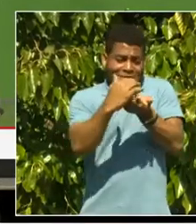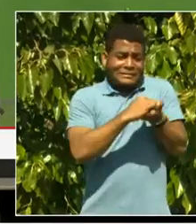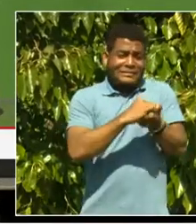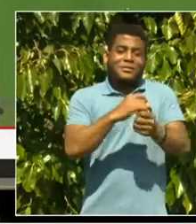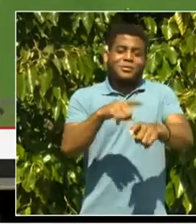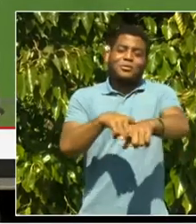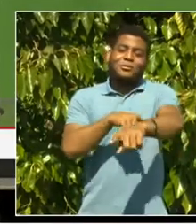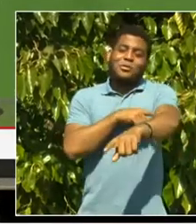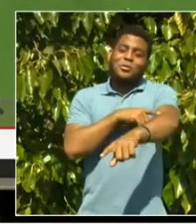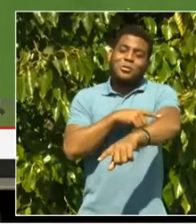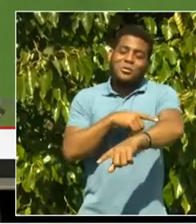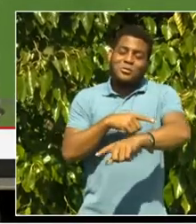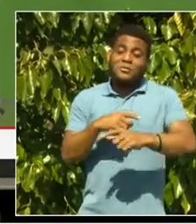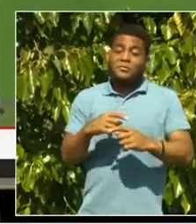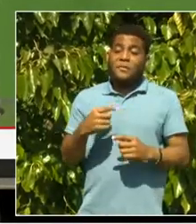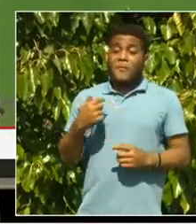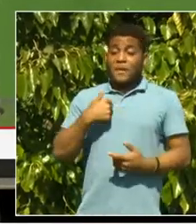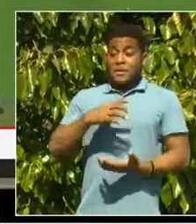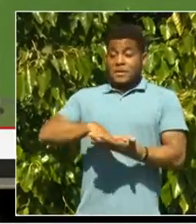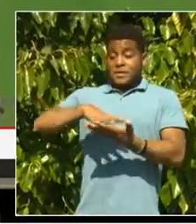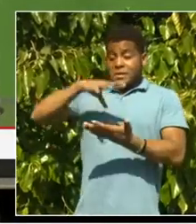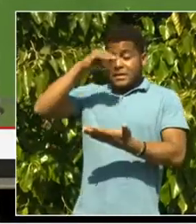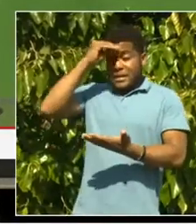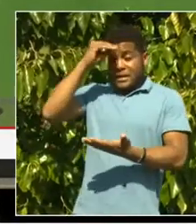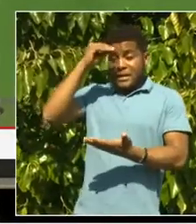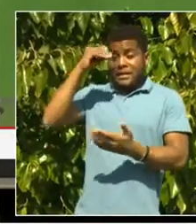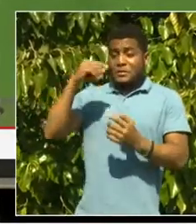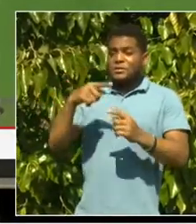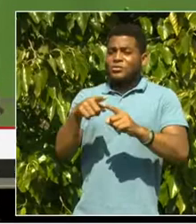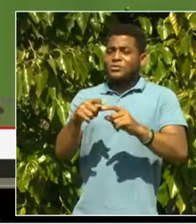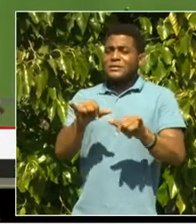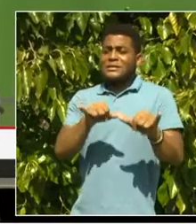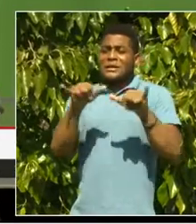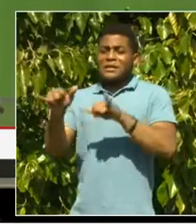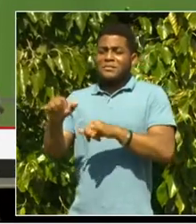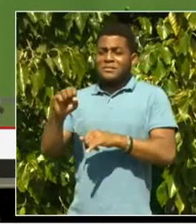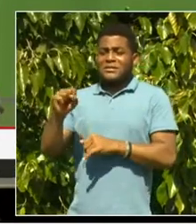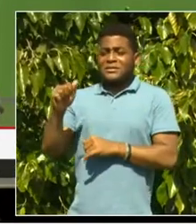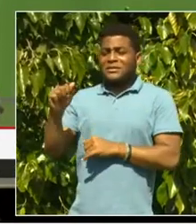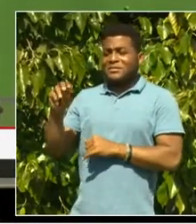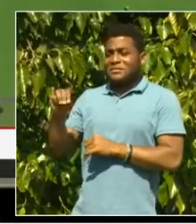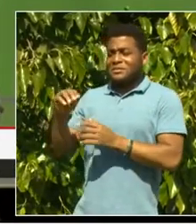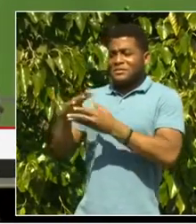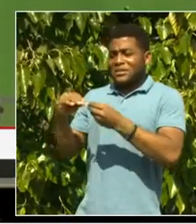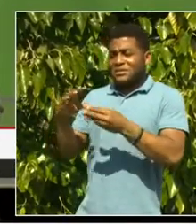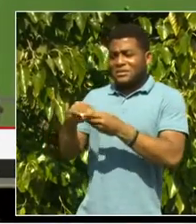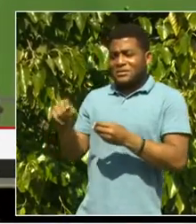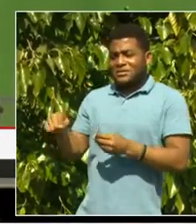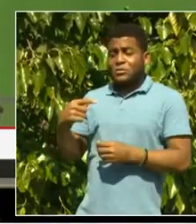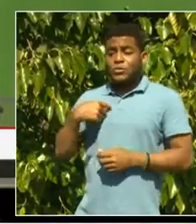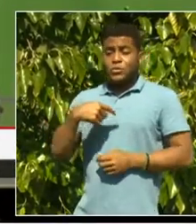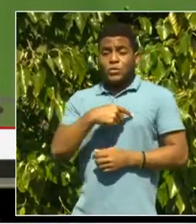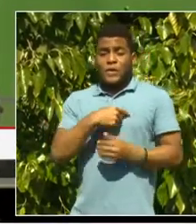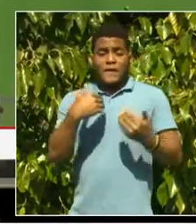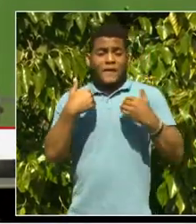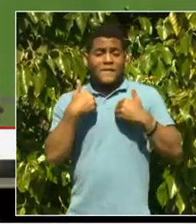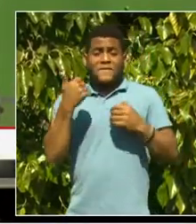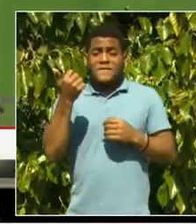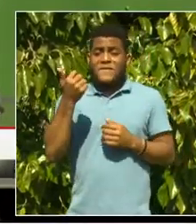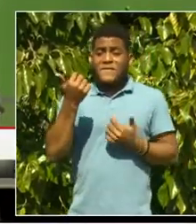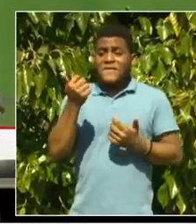heard from Samantha, is we have just about every retailer that we want in the city. We just don't have